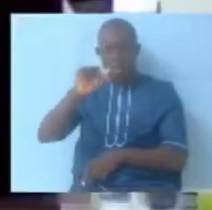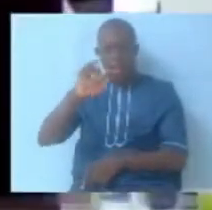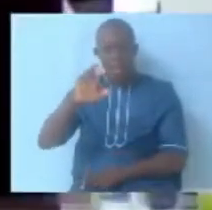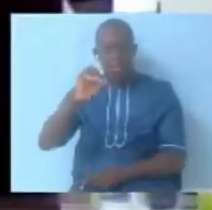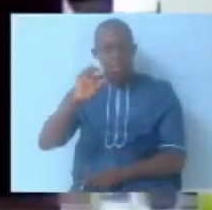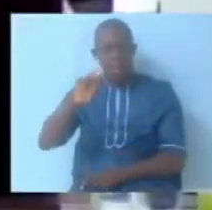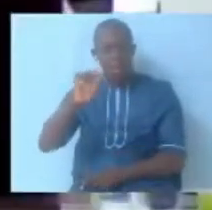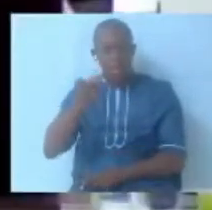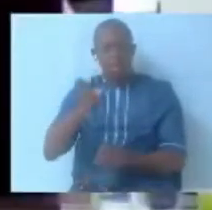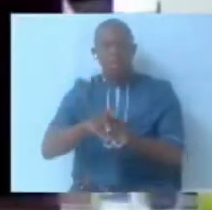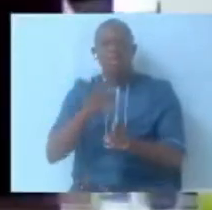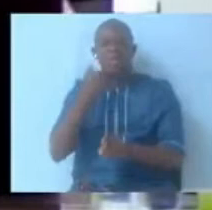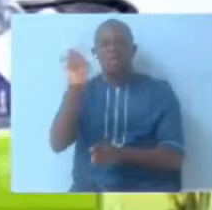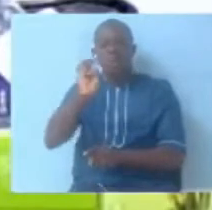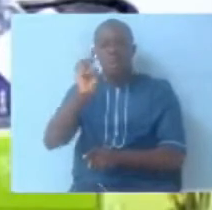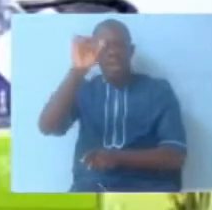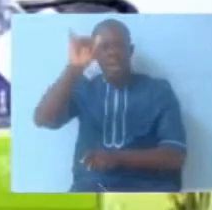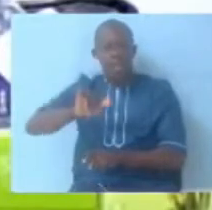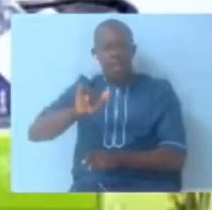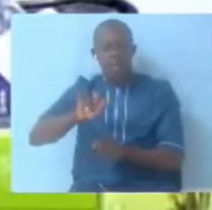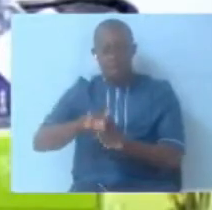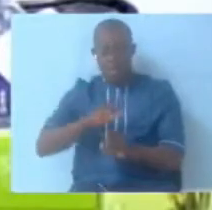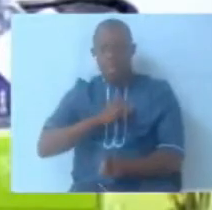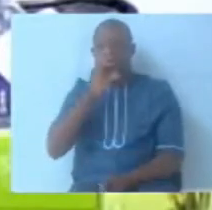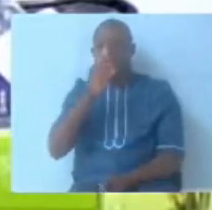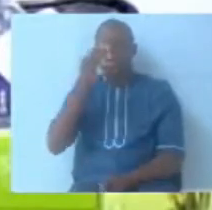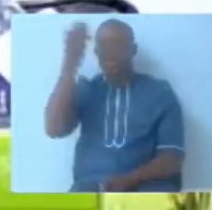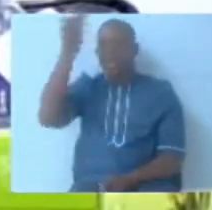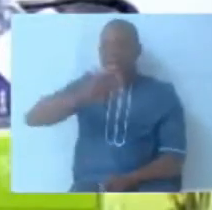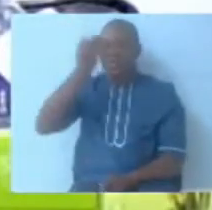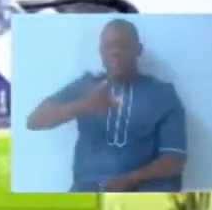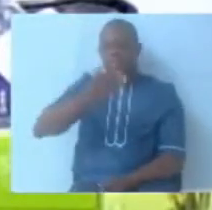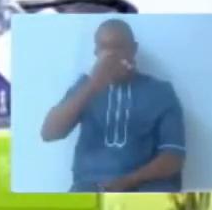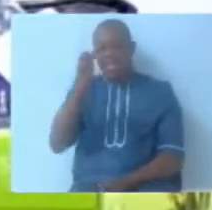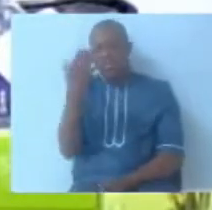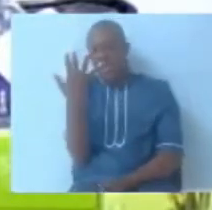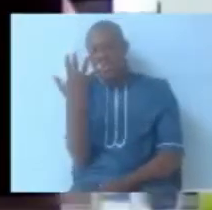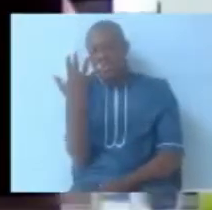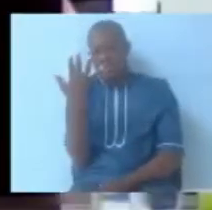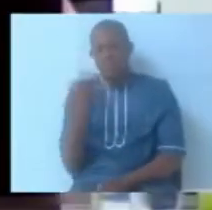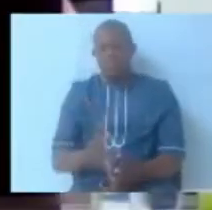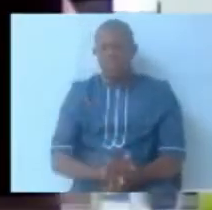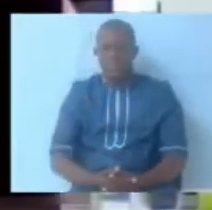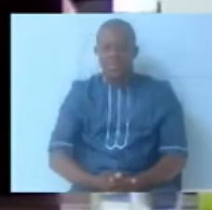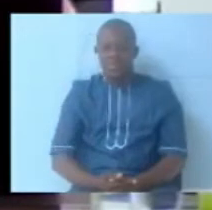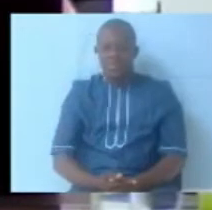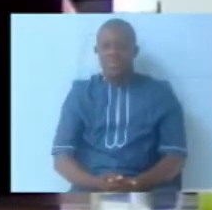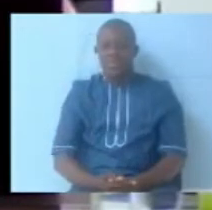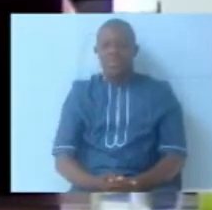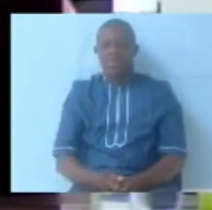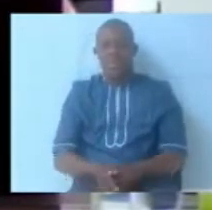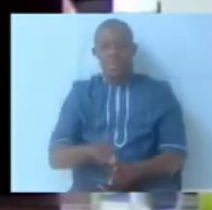year? Nisa wanyi mwari. It was 1995. Nimu 1995 sangole konote. Yes. I believe